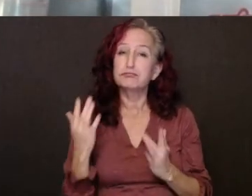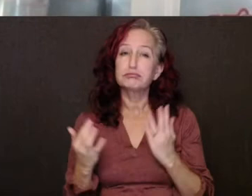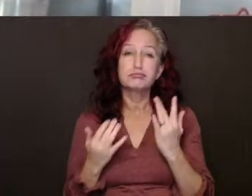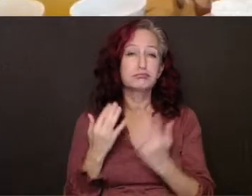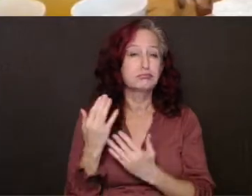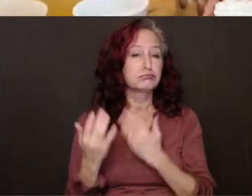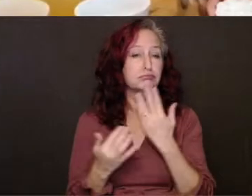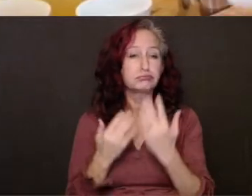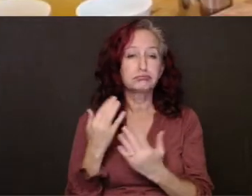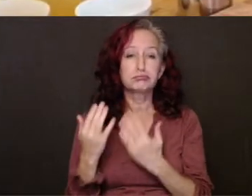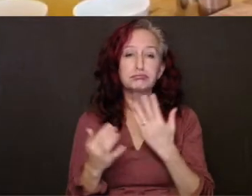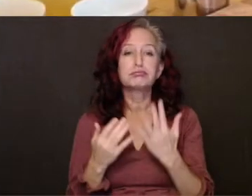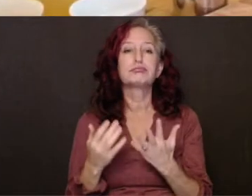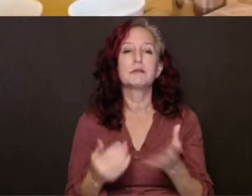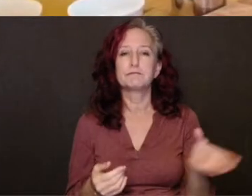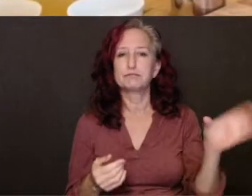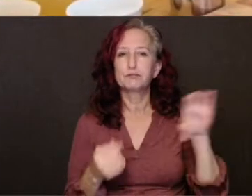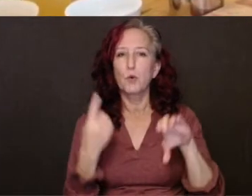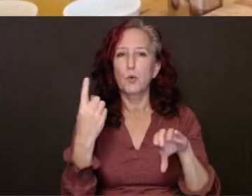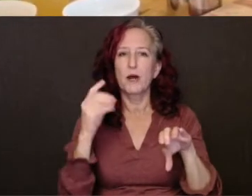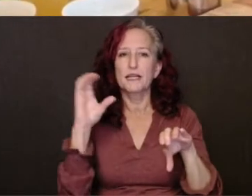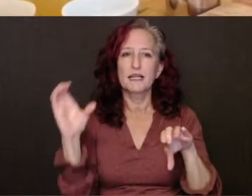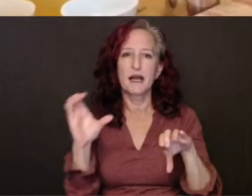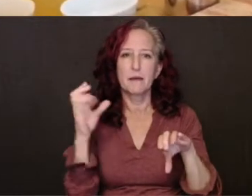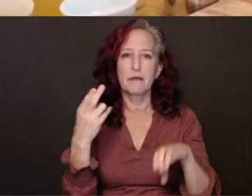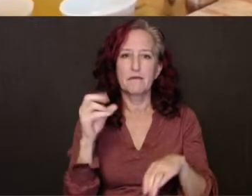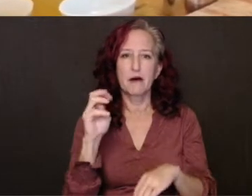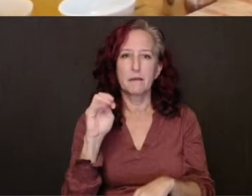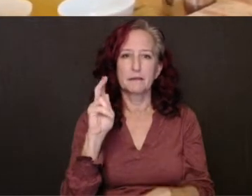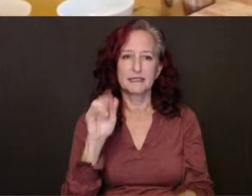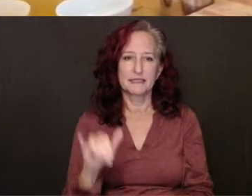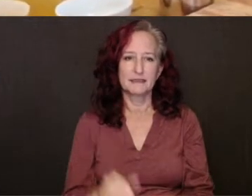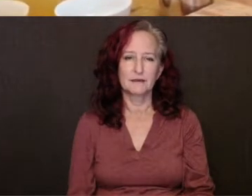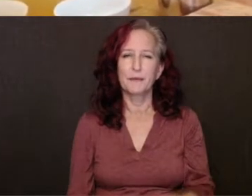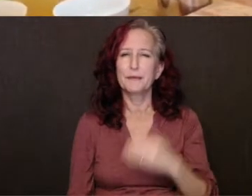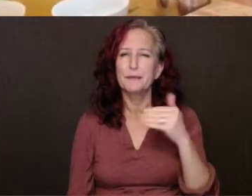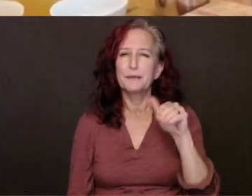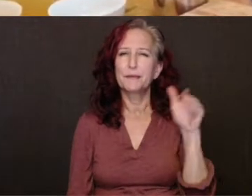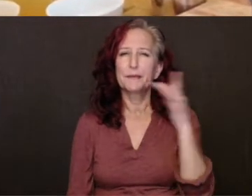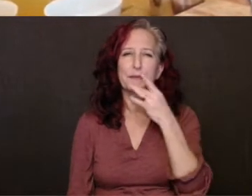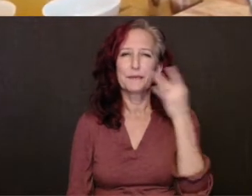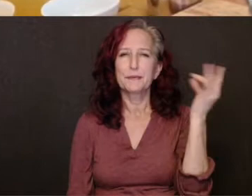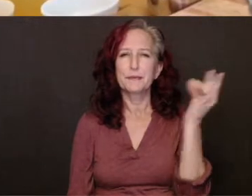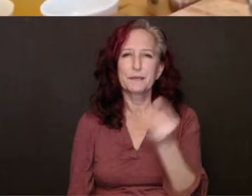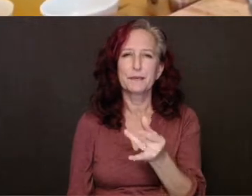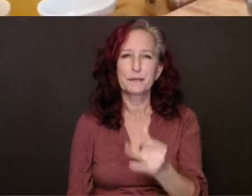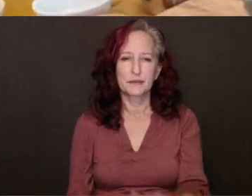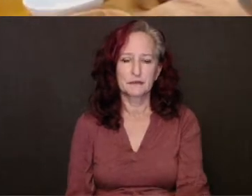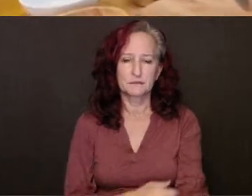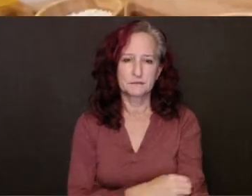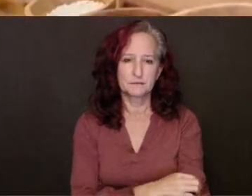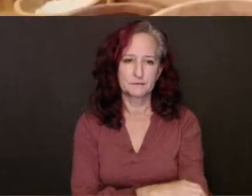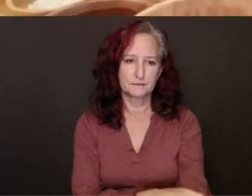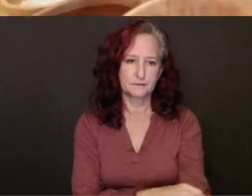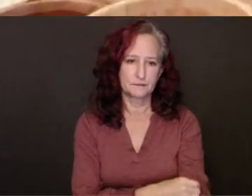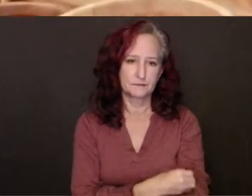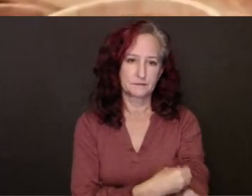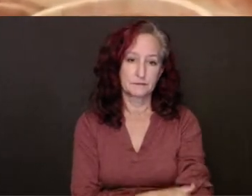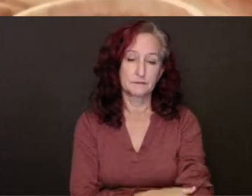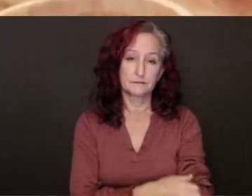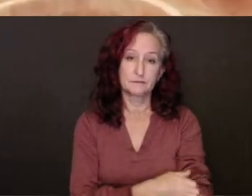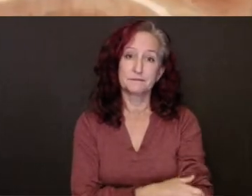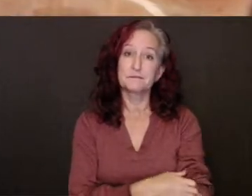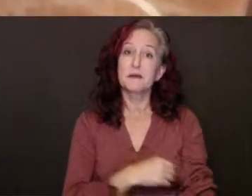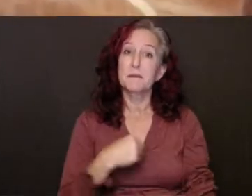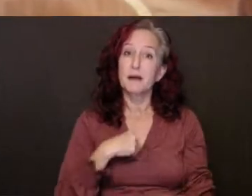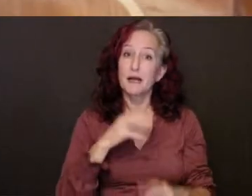ahead and continue to add our hominy, okay? So as all the flavors are coming to a nice good boil, I'm going